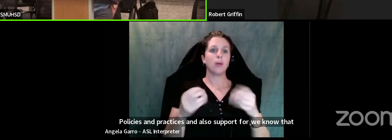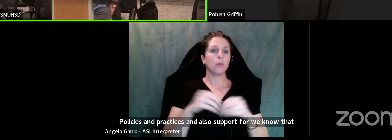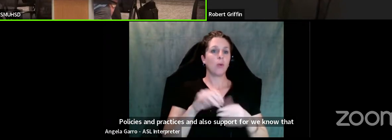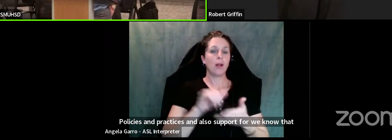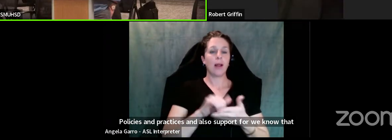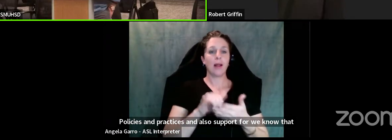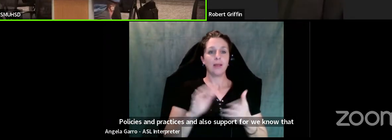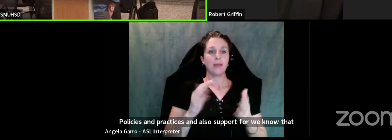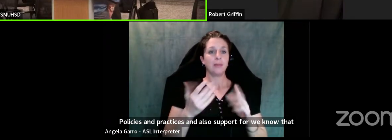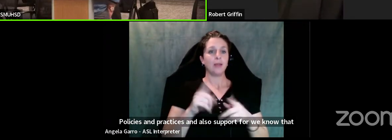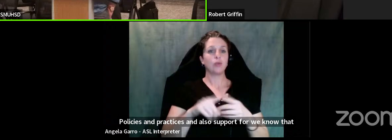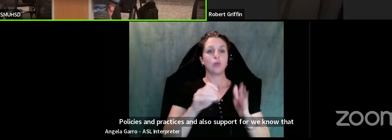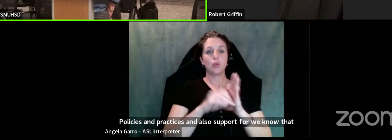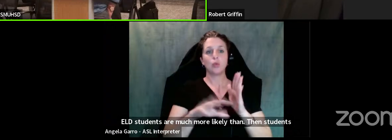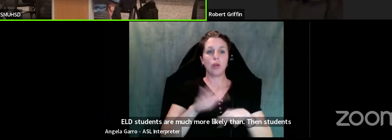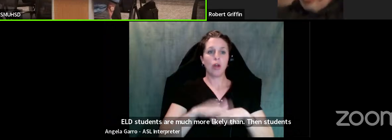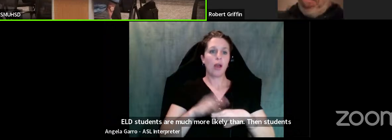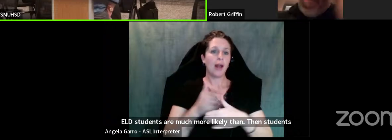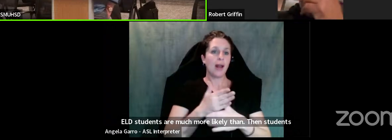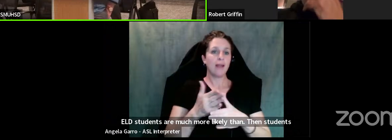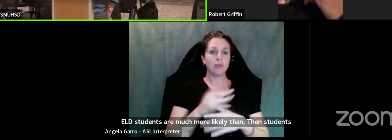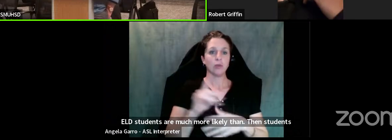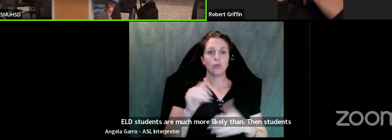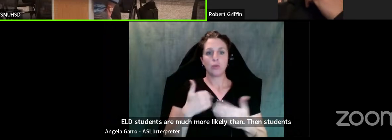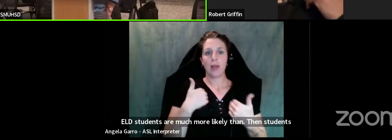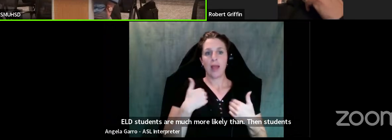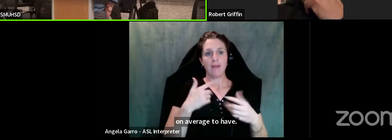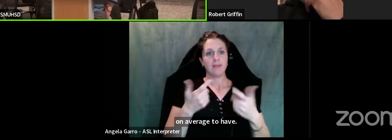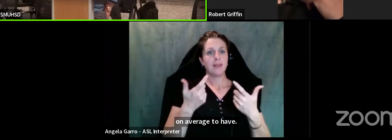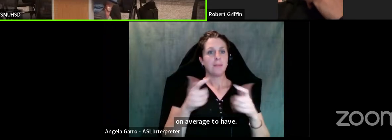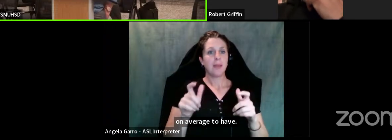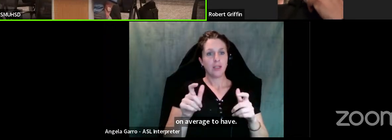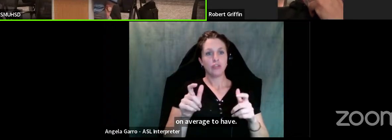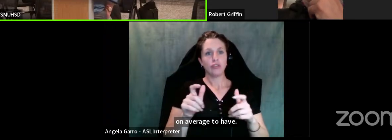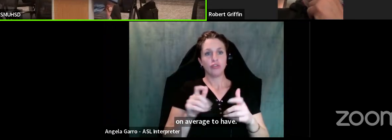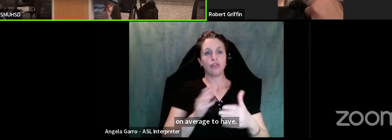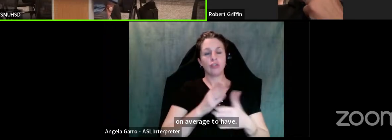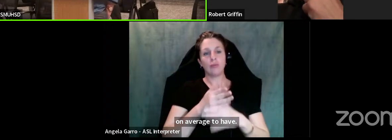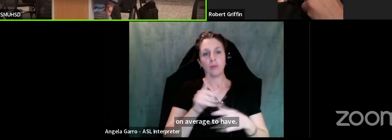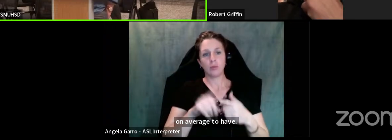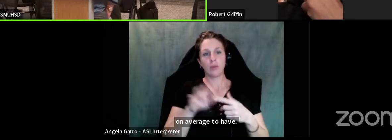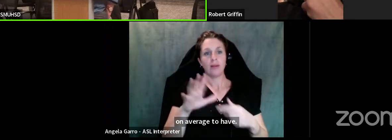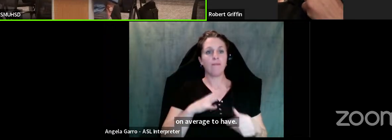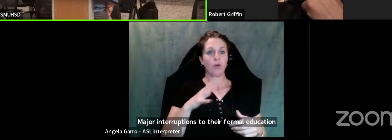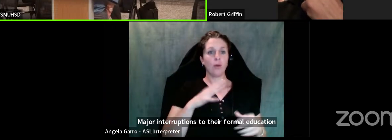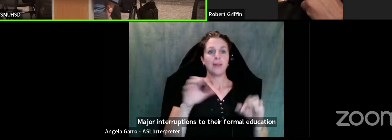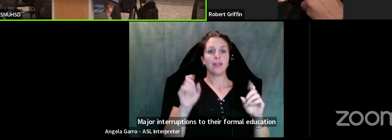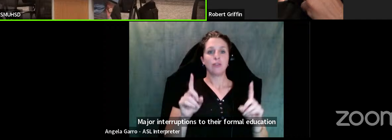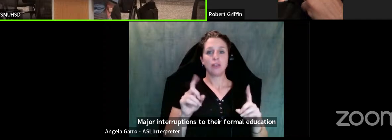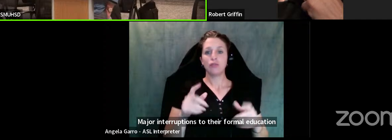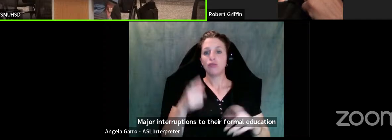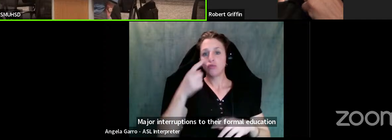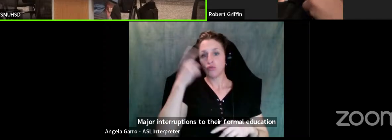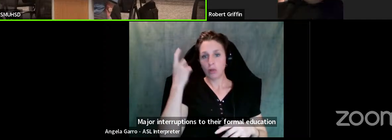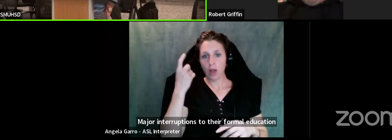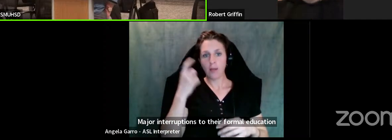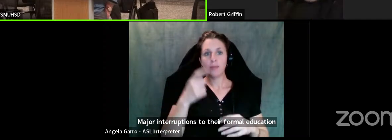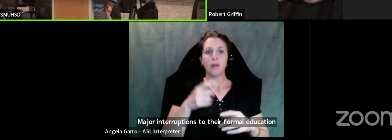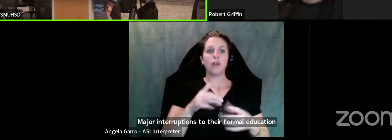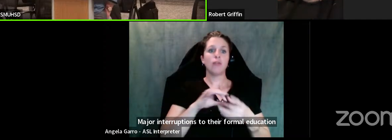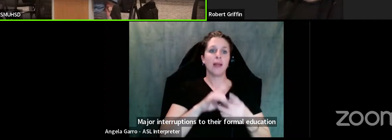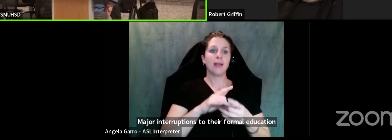than students on average to have major interruptions to their formal education, trauma related to